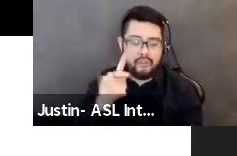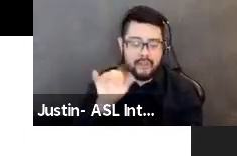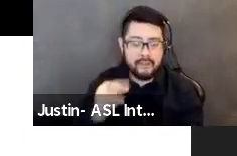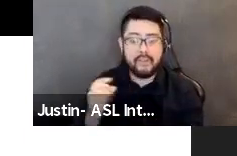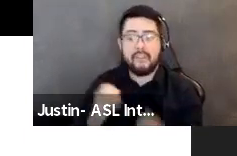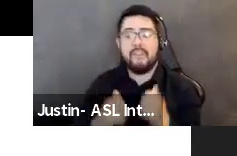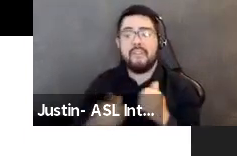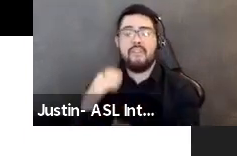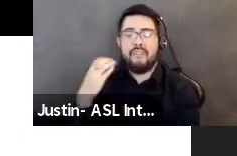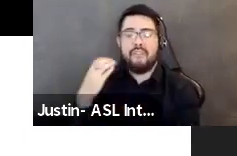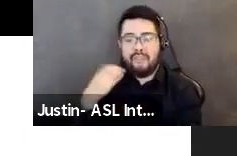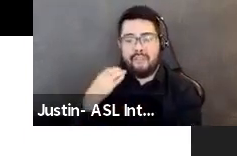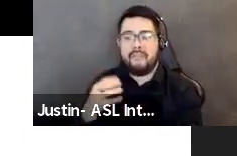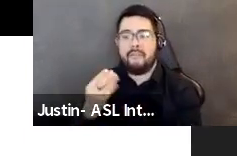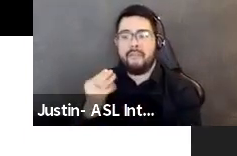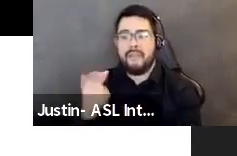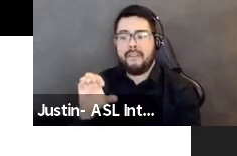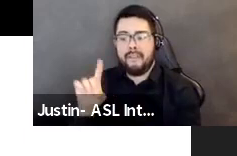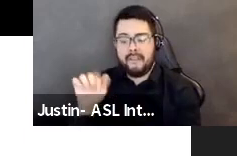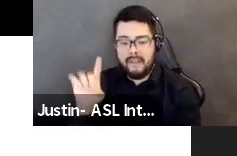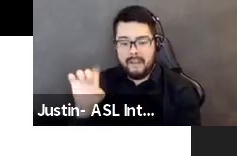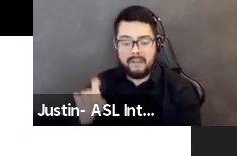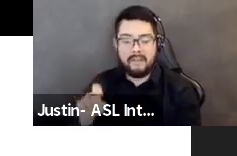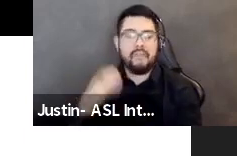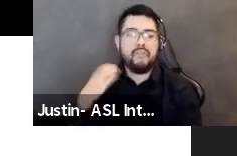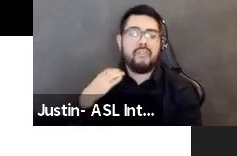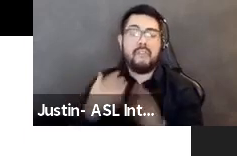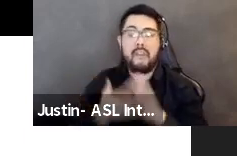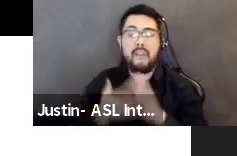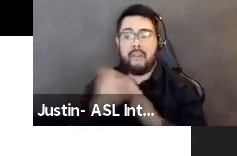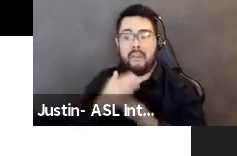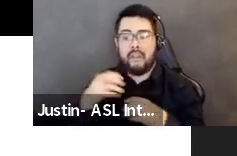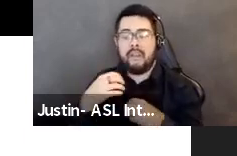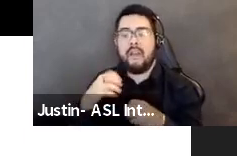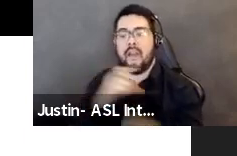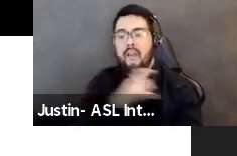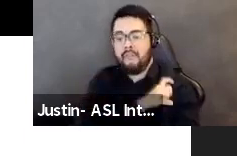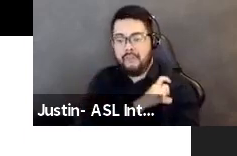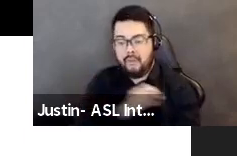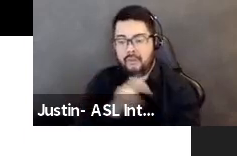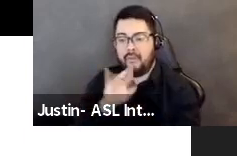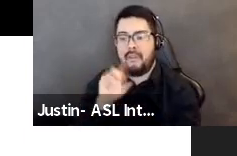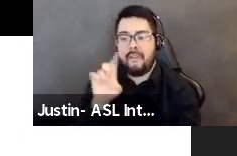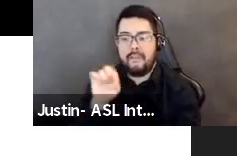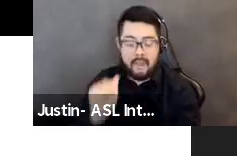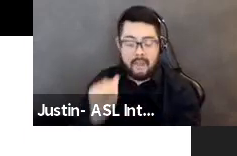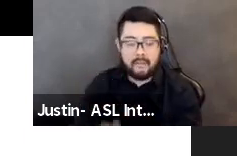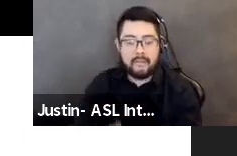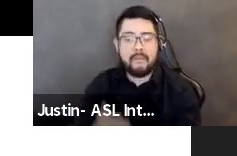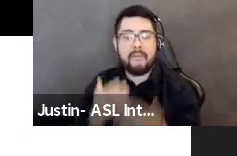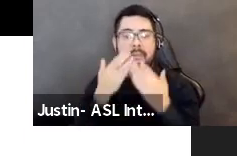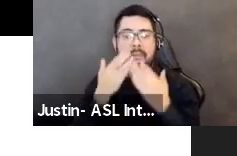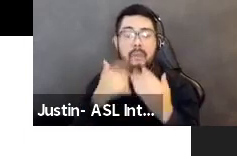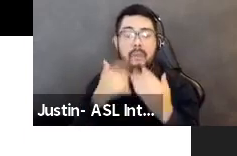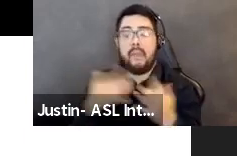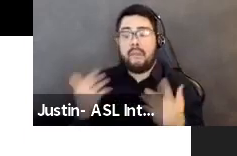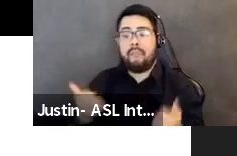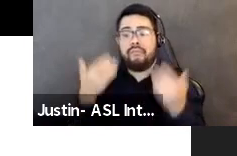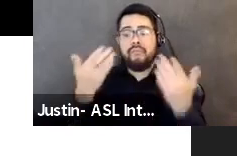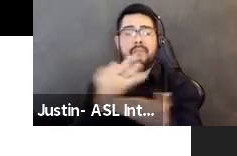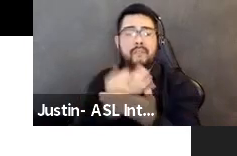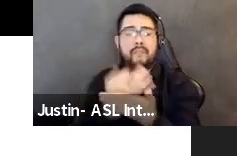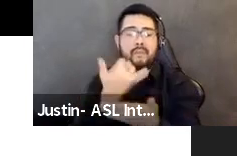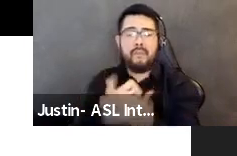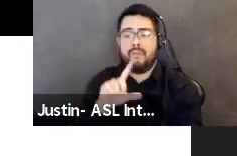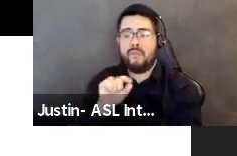education officer mcdade chief operating officer rivera ladies and gentlemen it is my pleasure to present the proposed fy21